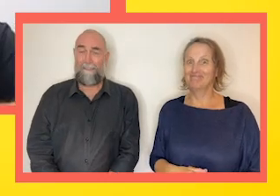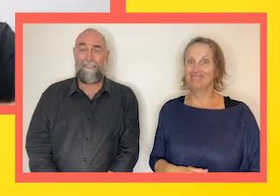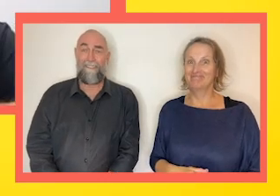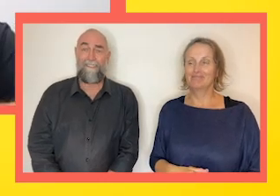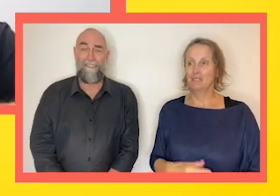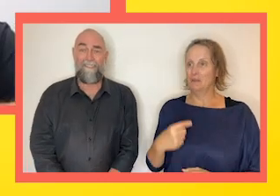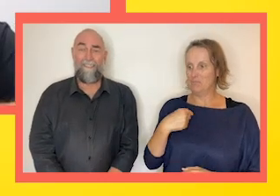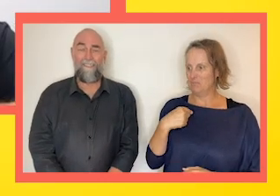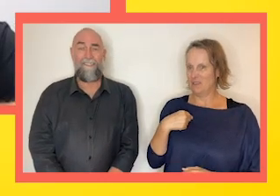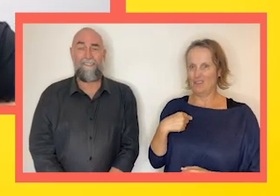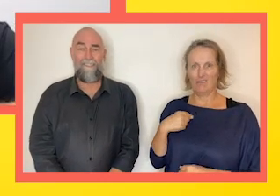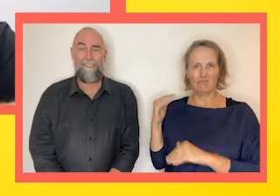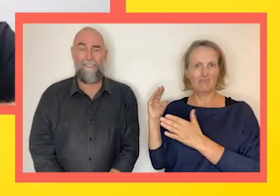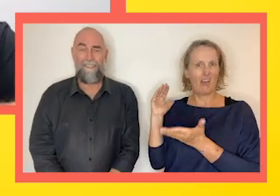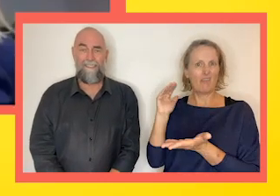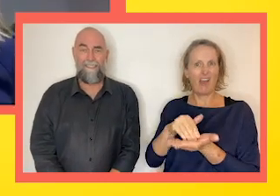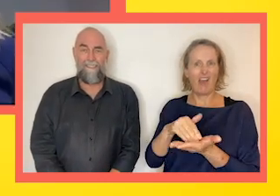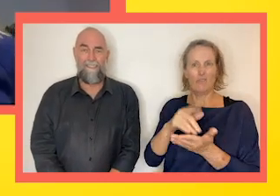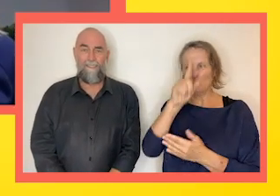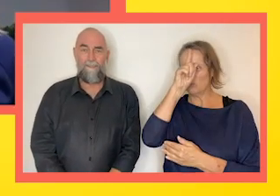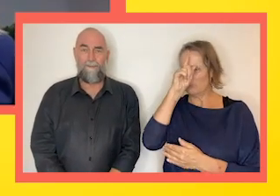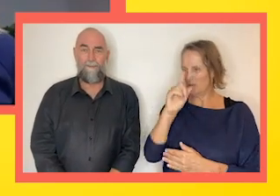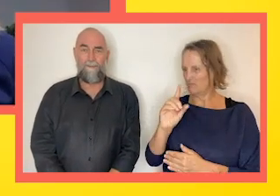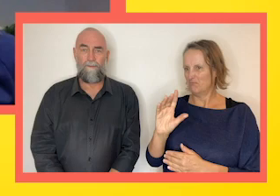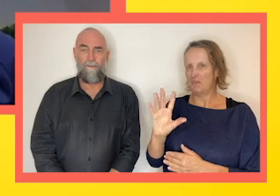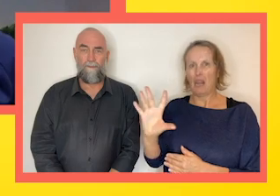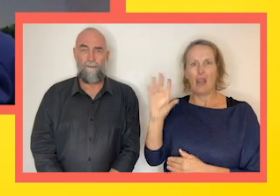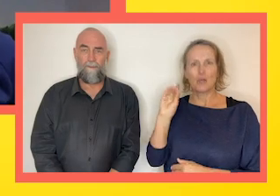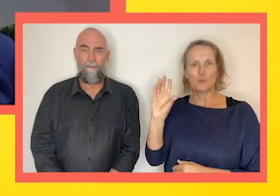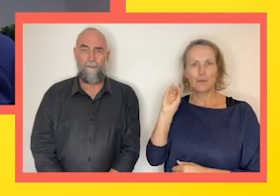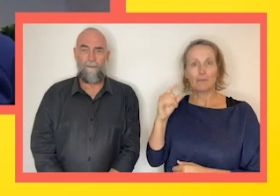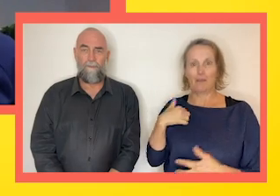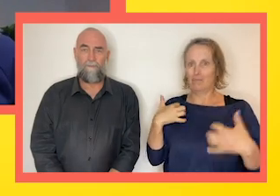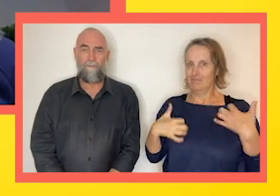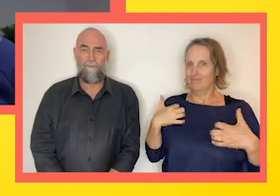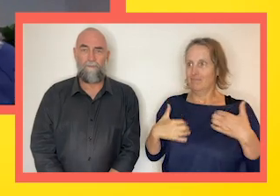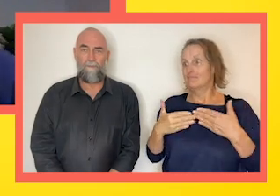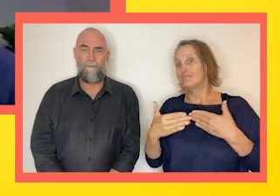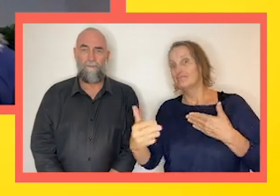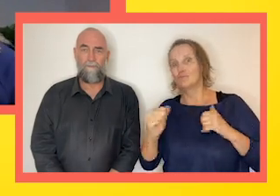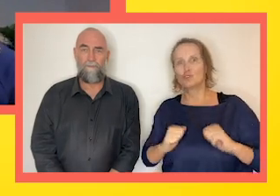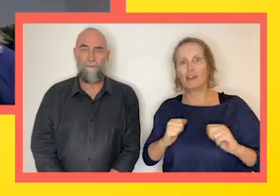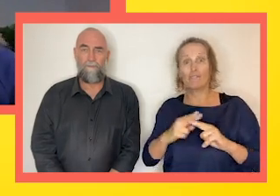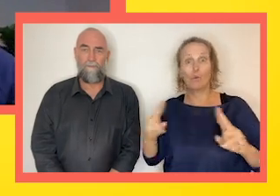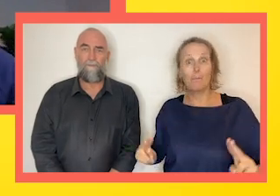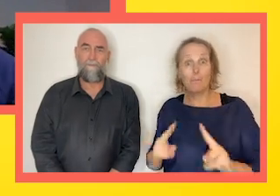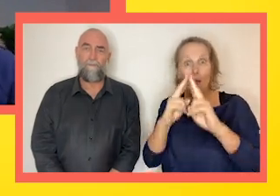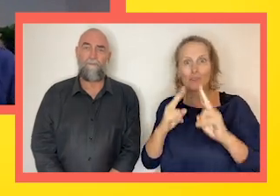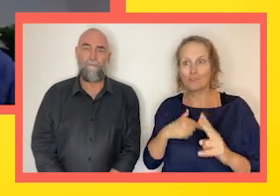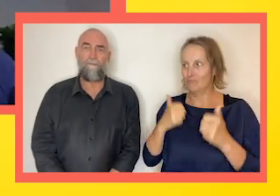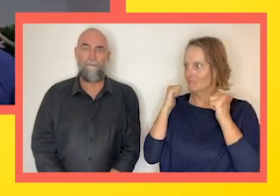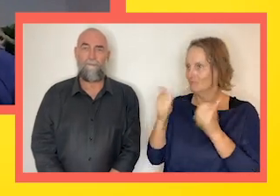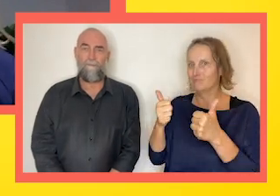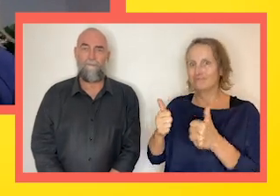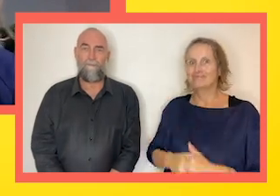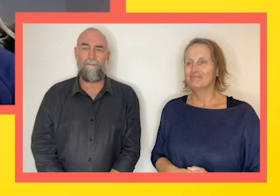And I've only been here for about a week, but we're on an exciting journey towards Paris, hopefully. So yeah, it's